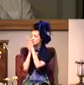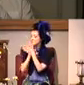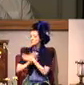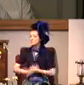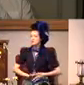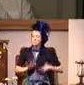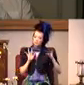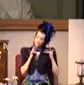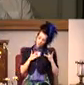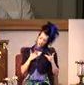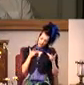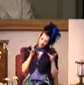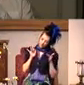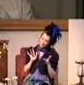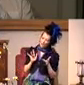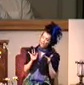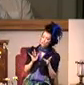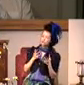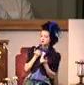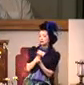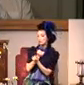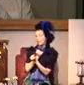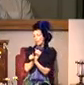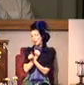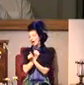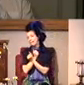Compassion, love,